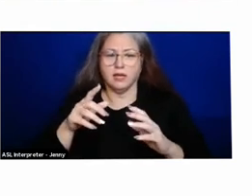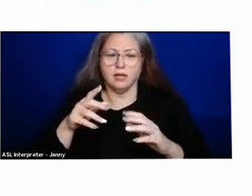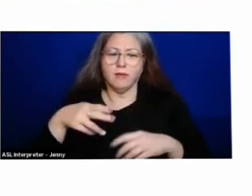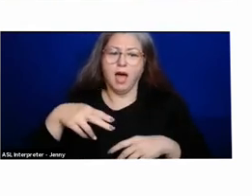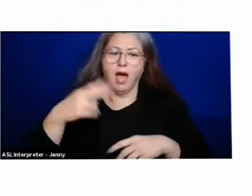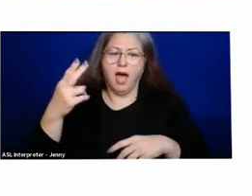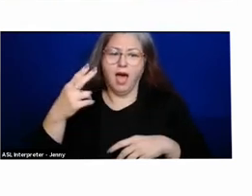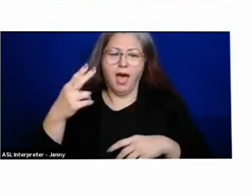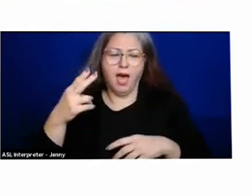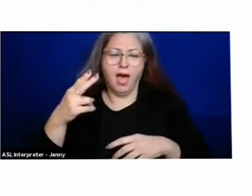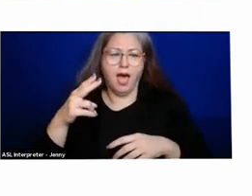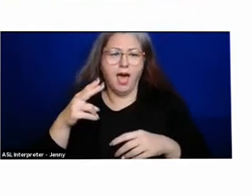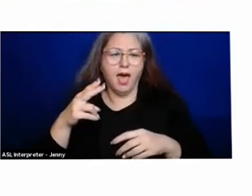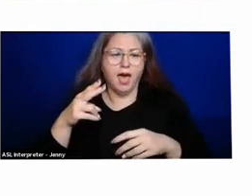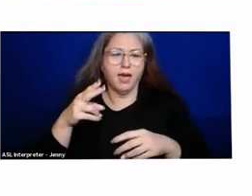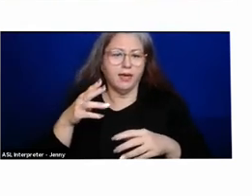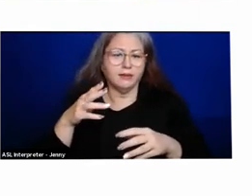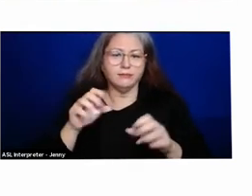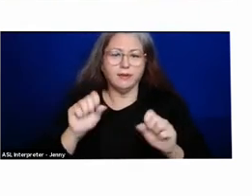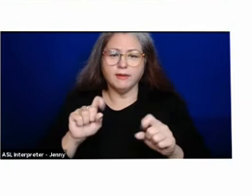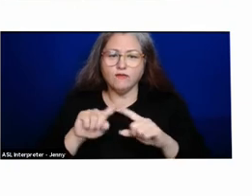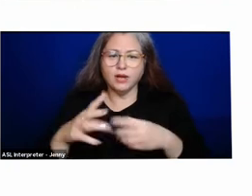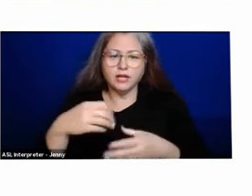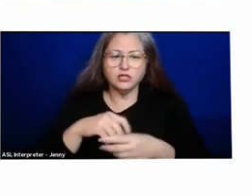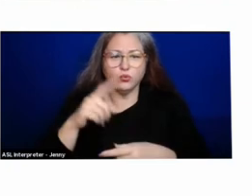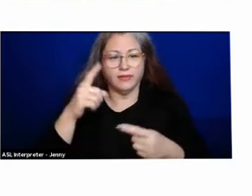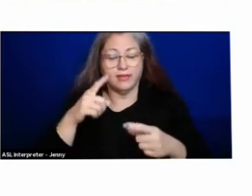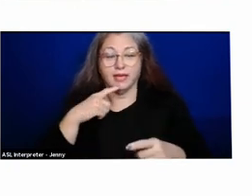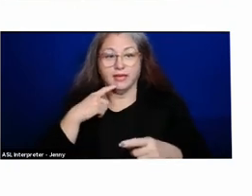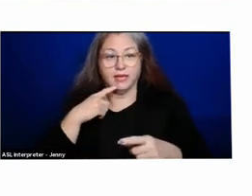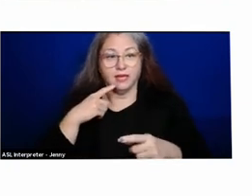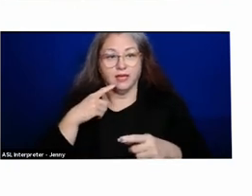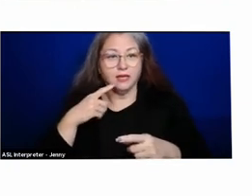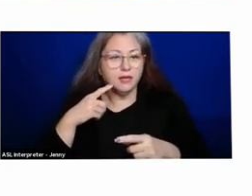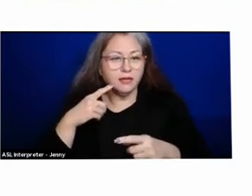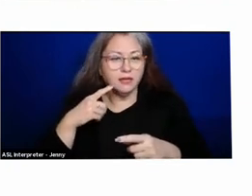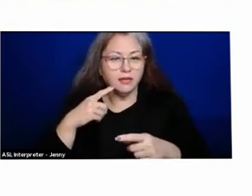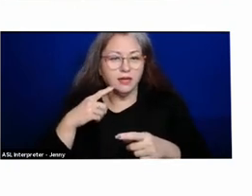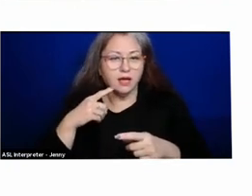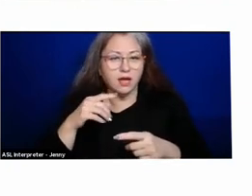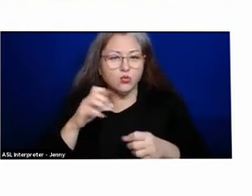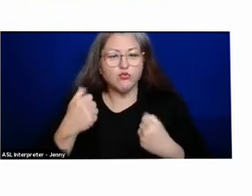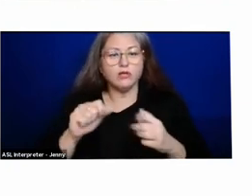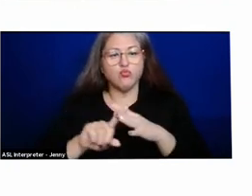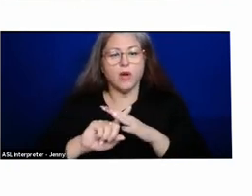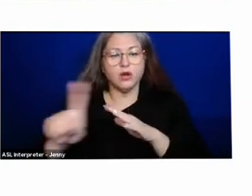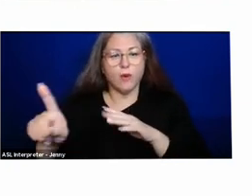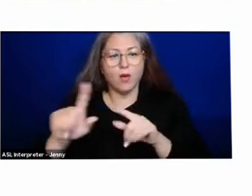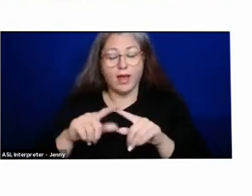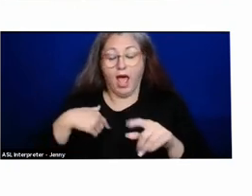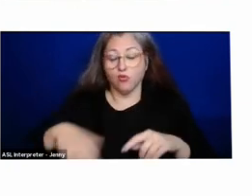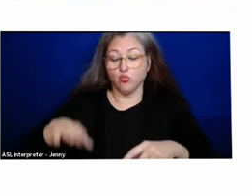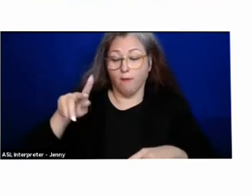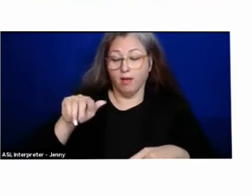to engage. You would stay in Kampala instead of finding another country to run away to. When I grow up in Kampala and I'm